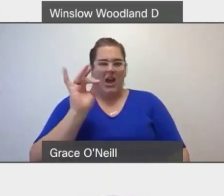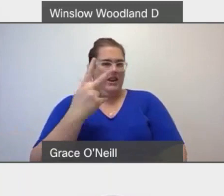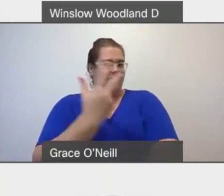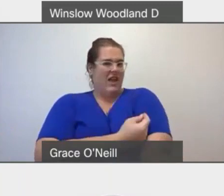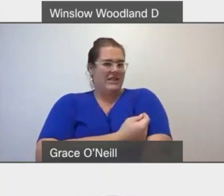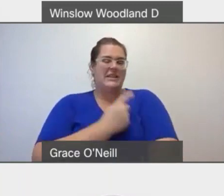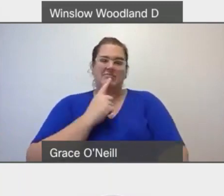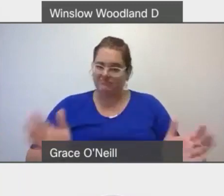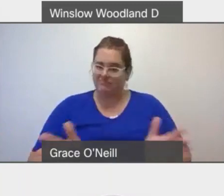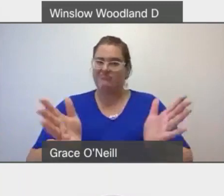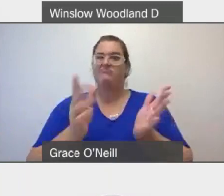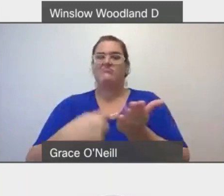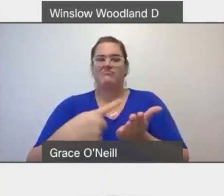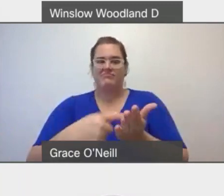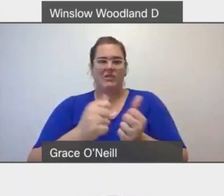provider.